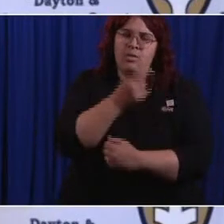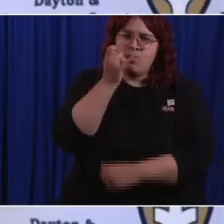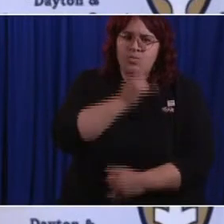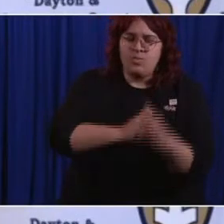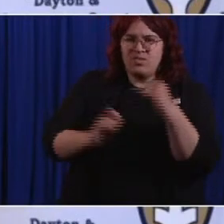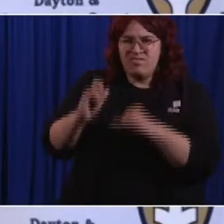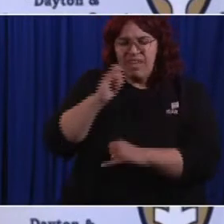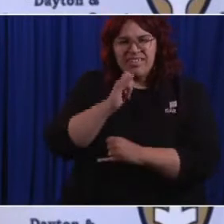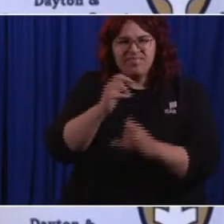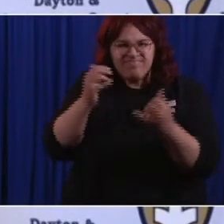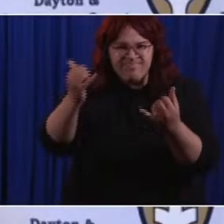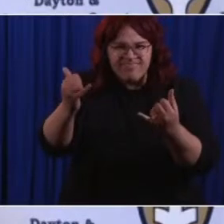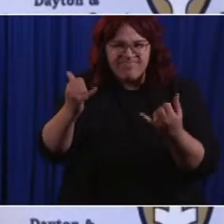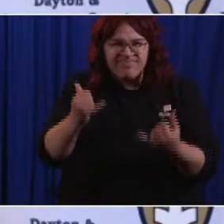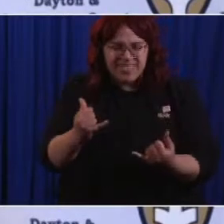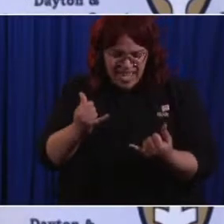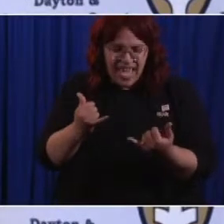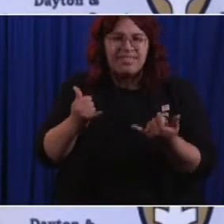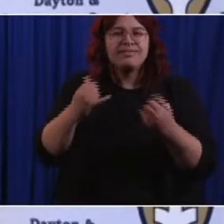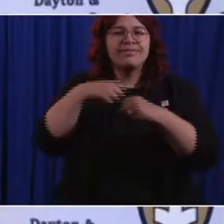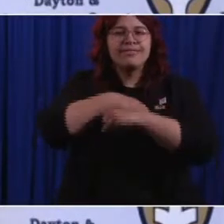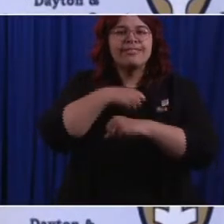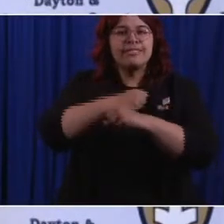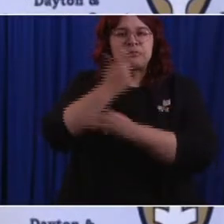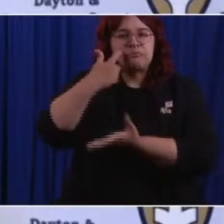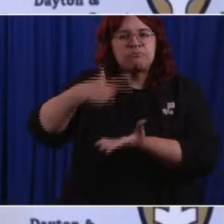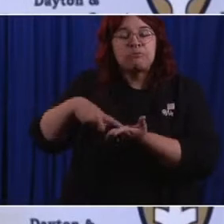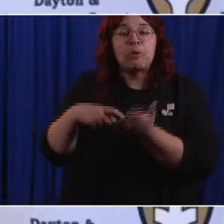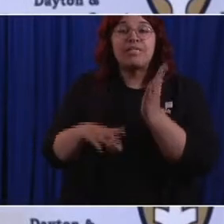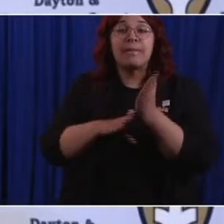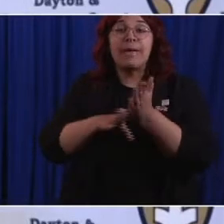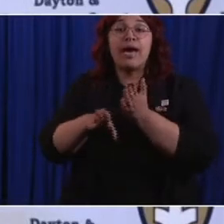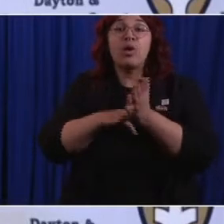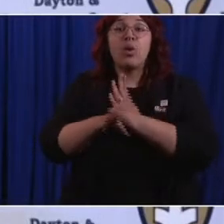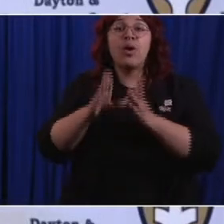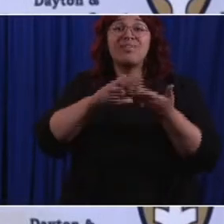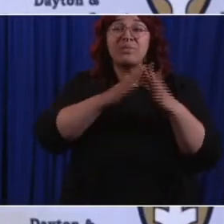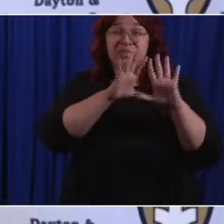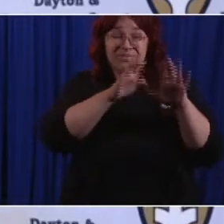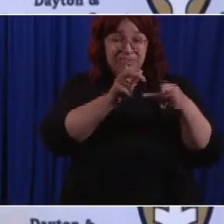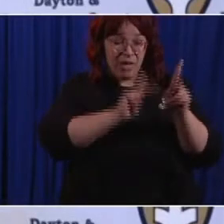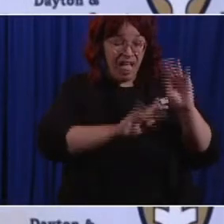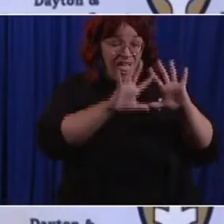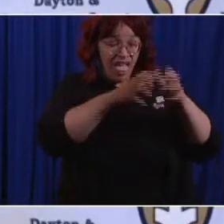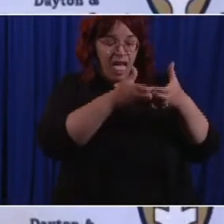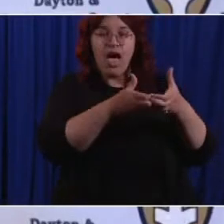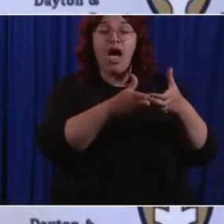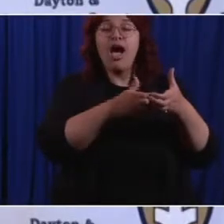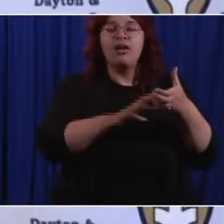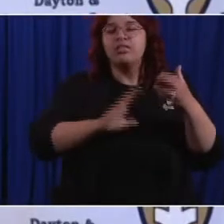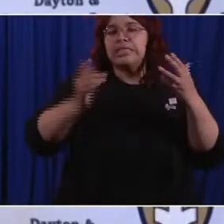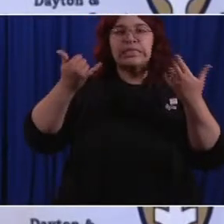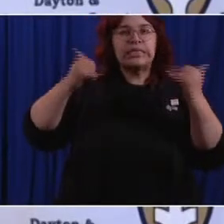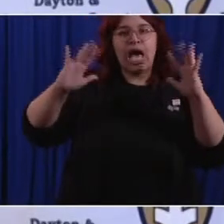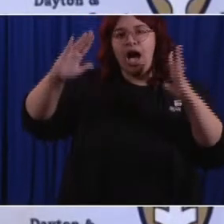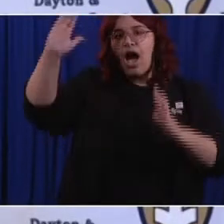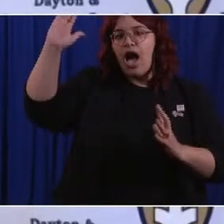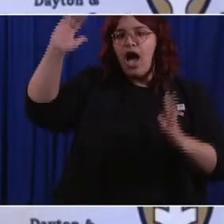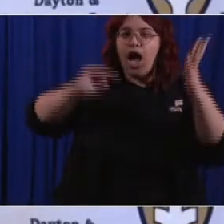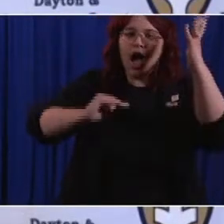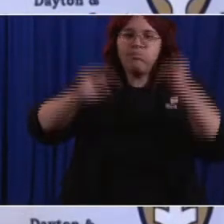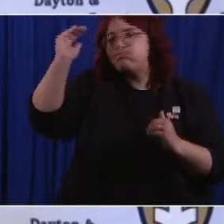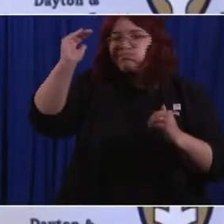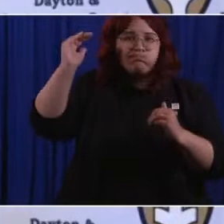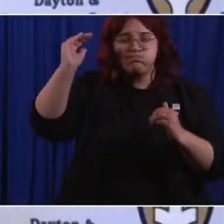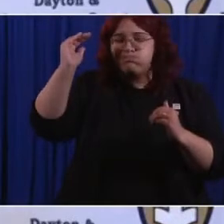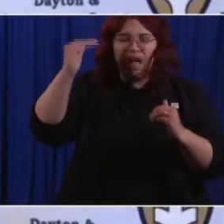the vaccination rates in minority communities continue to lag behind. What is being done on the state, local